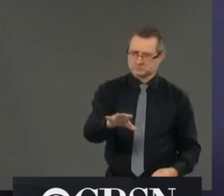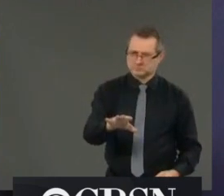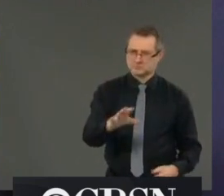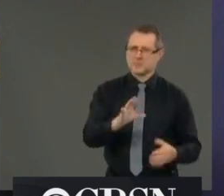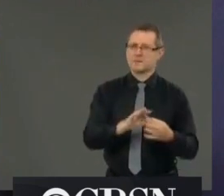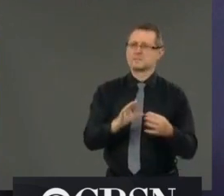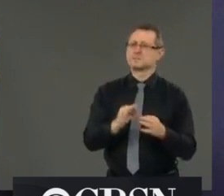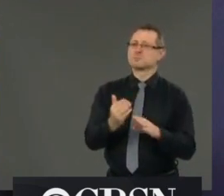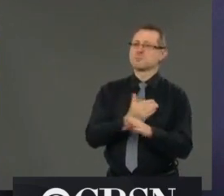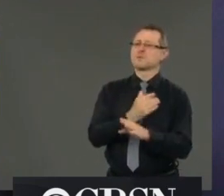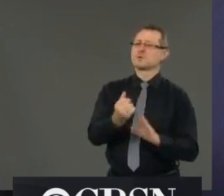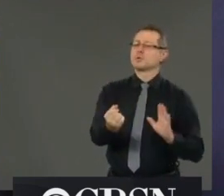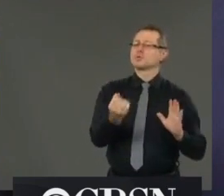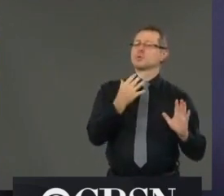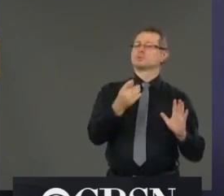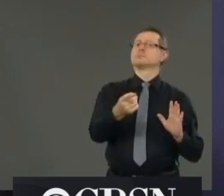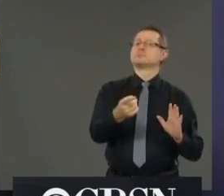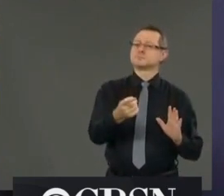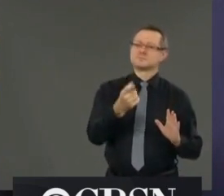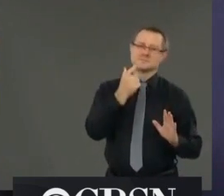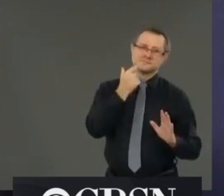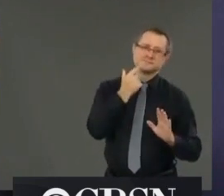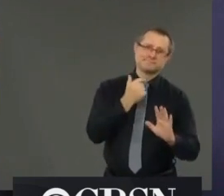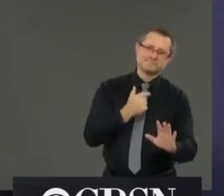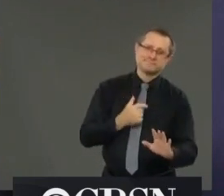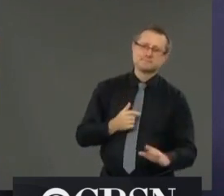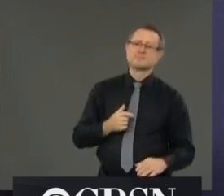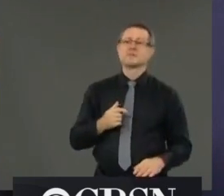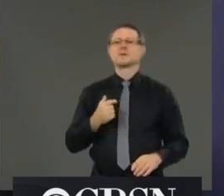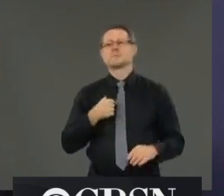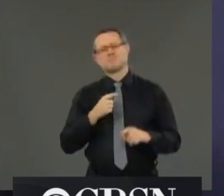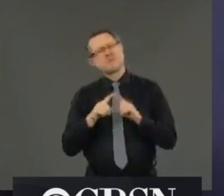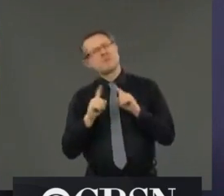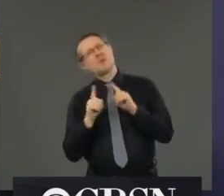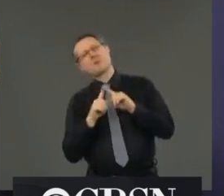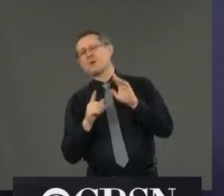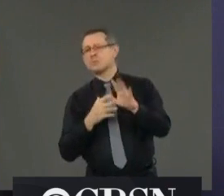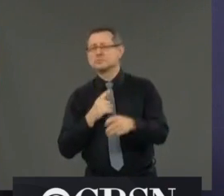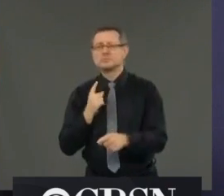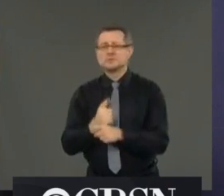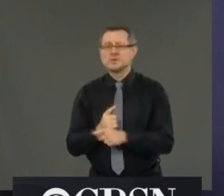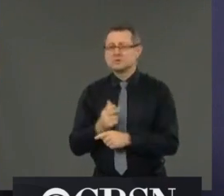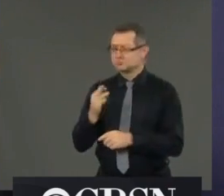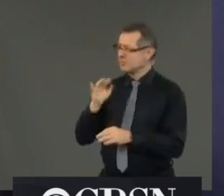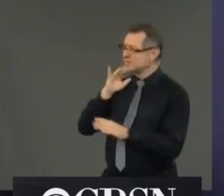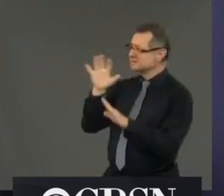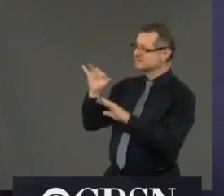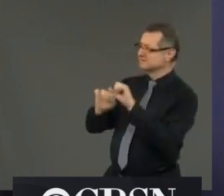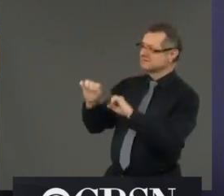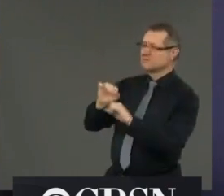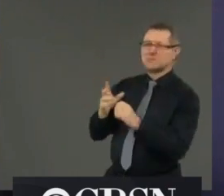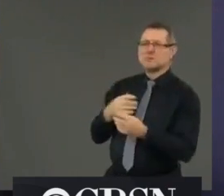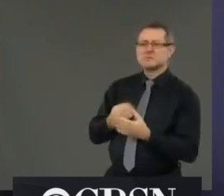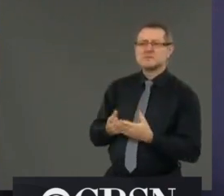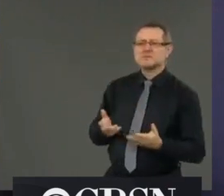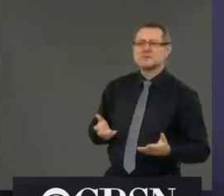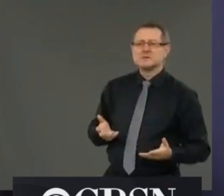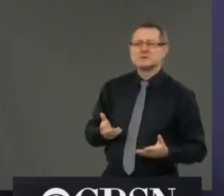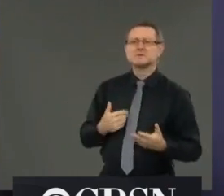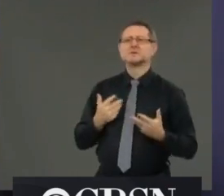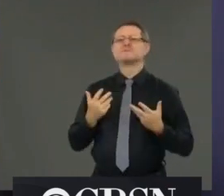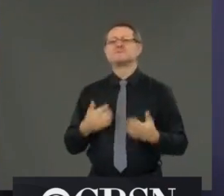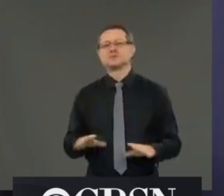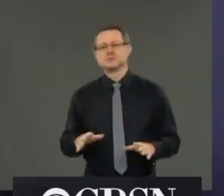from time. A legitimate follow-up question. Yeah, it's got to be clean. It's graffiti. We've handled these issues before. Graffiti is not